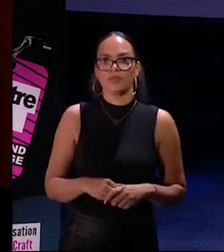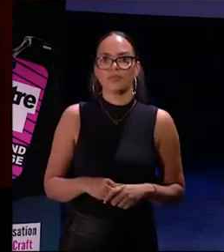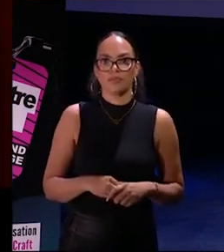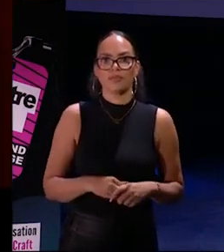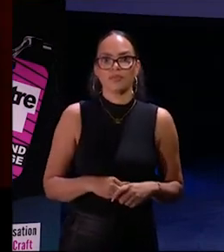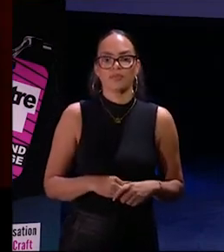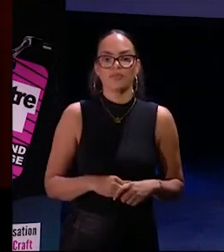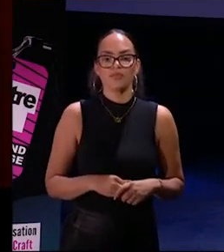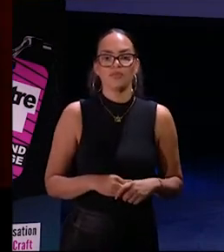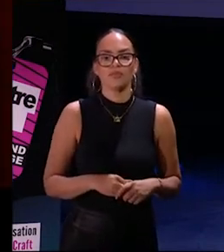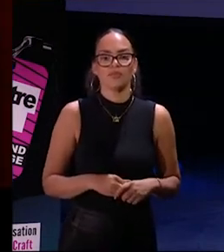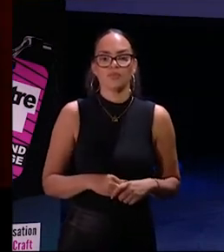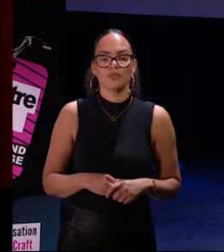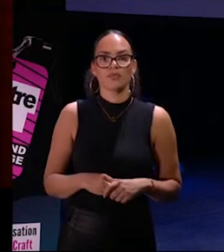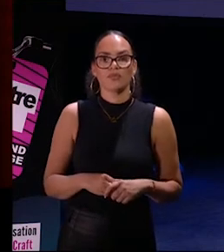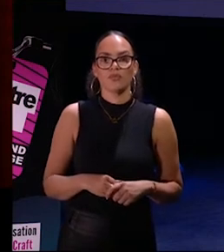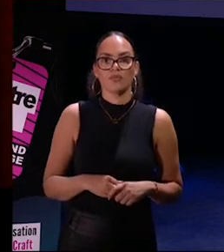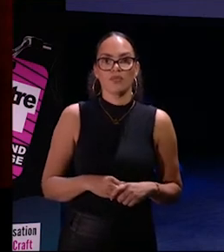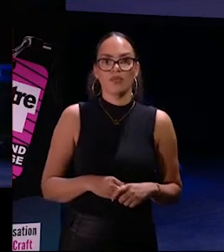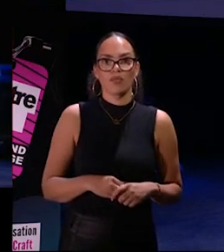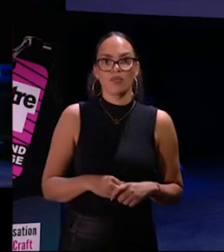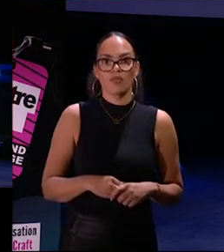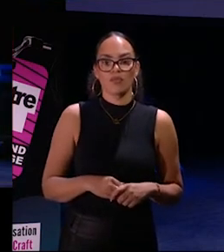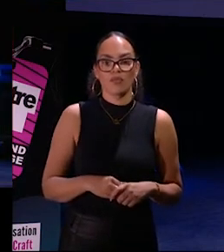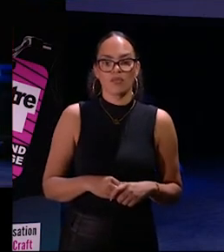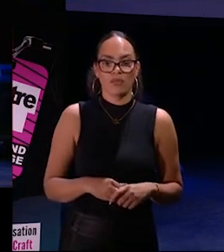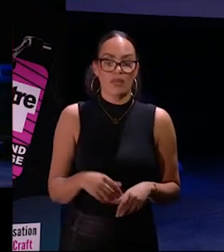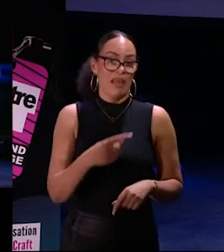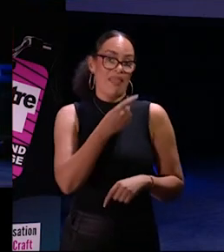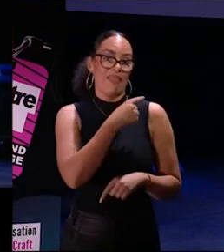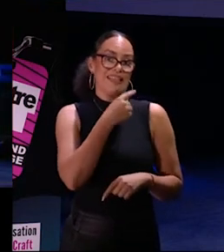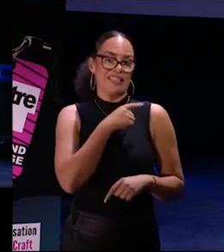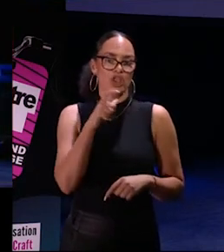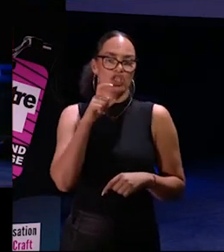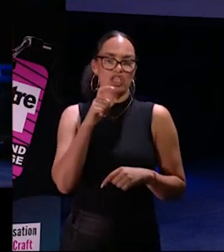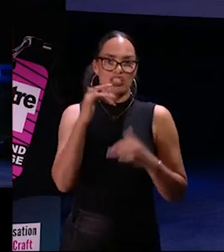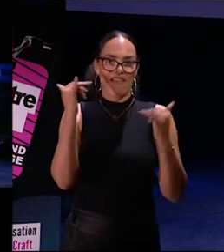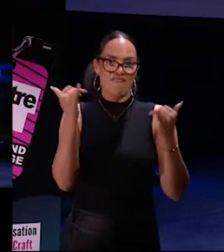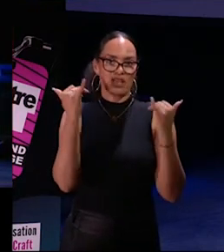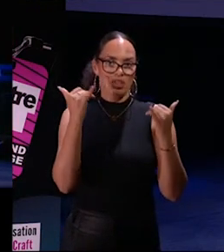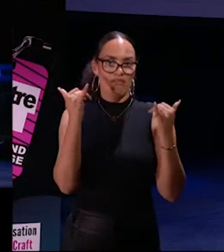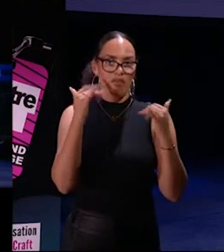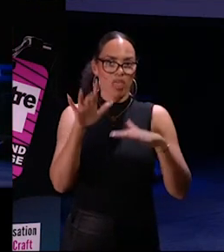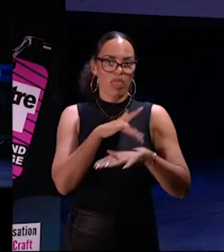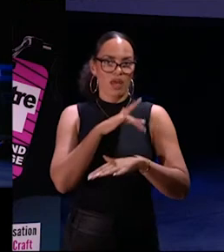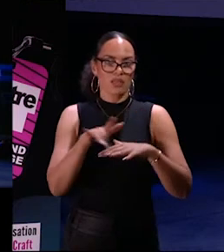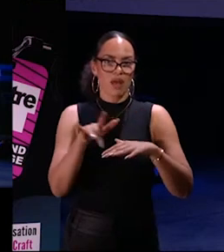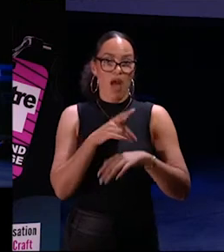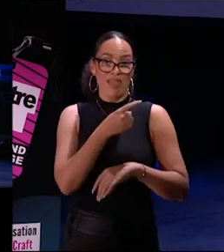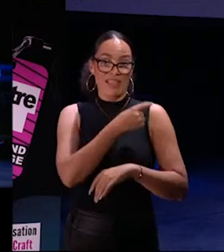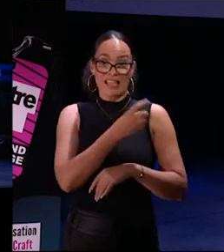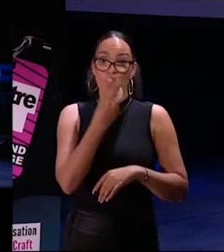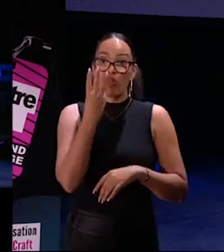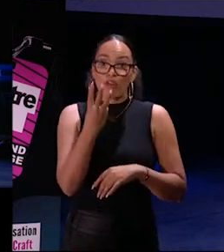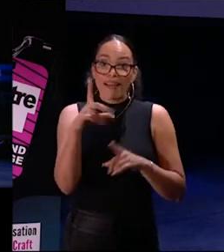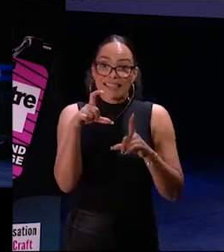particular field. And as you can see behind, this is of of Chichester Festival Theatre, and it's a fully rendered 3D